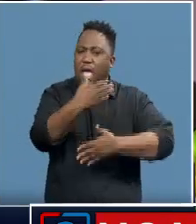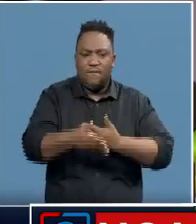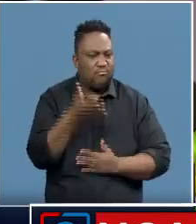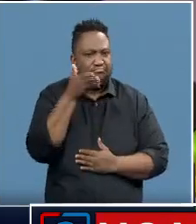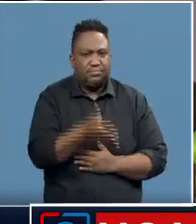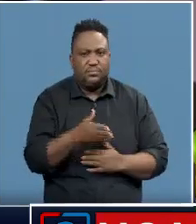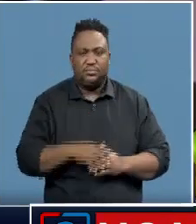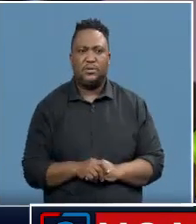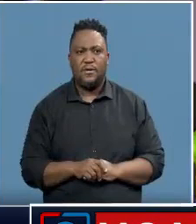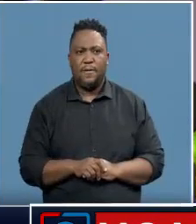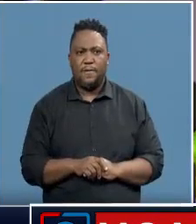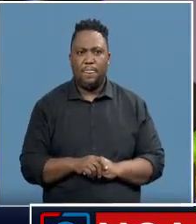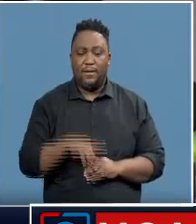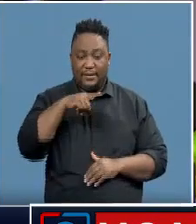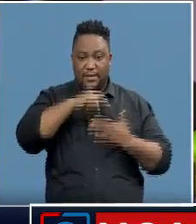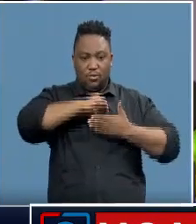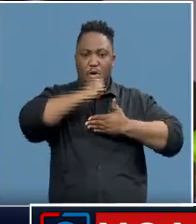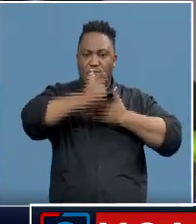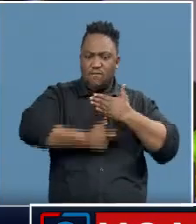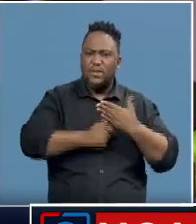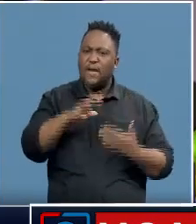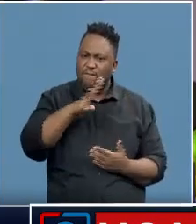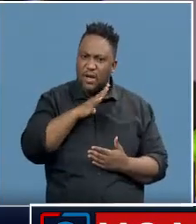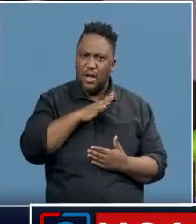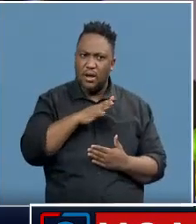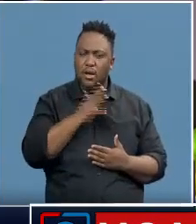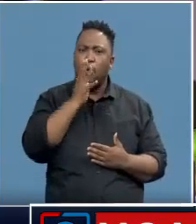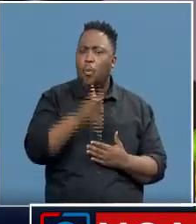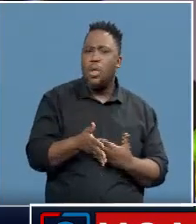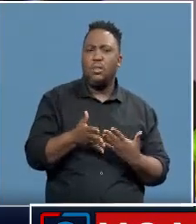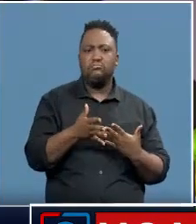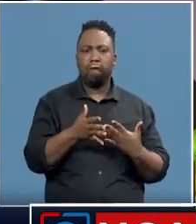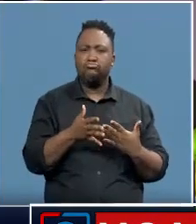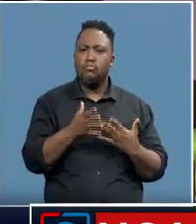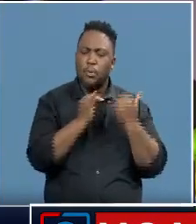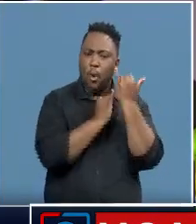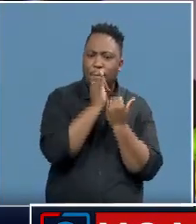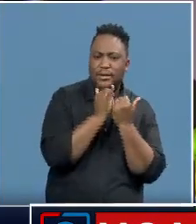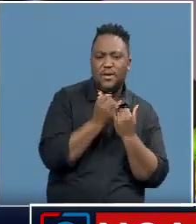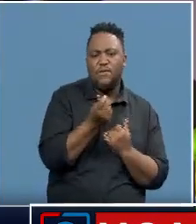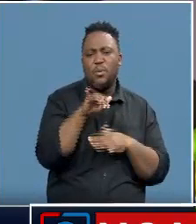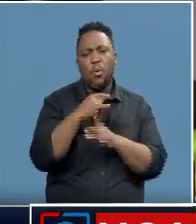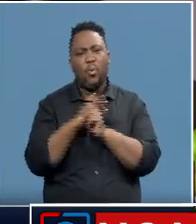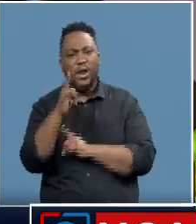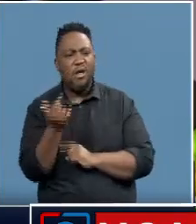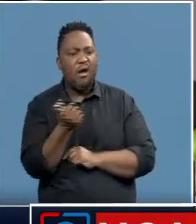You will contest in this conference, others will win, others will lose.